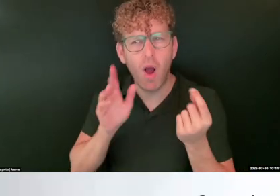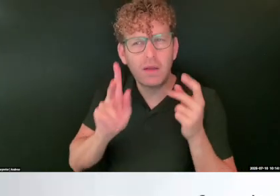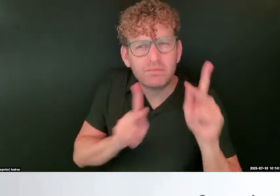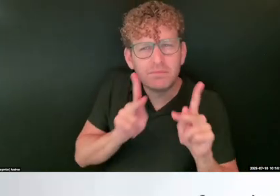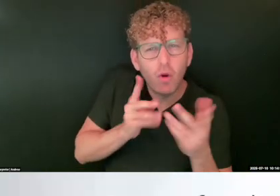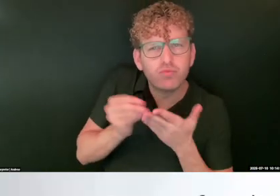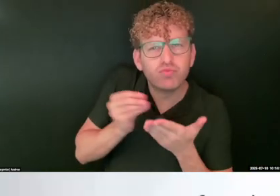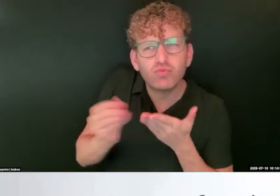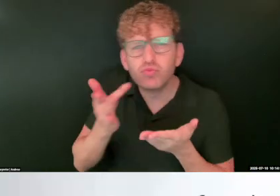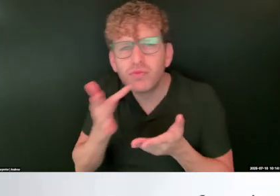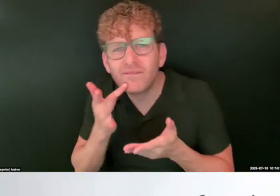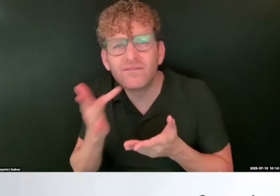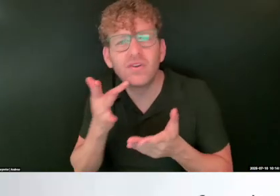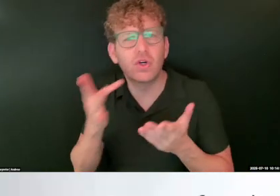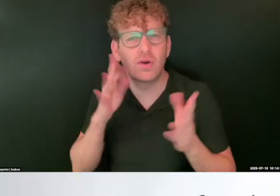transition to electric.